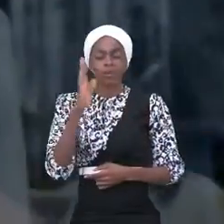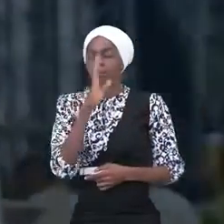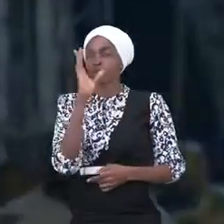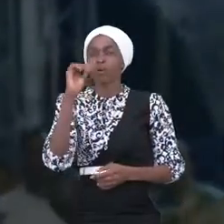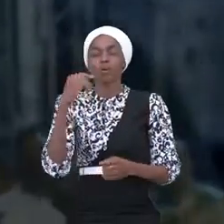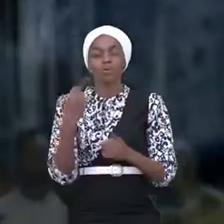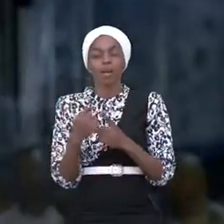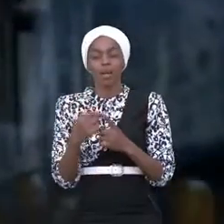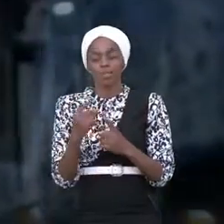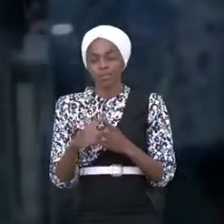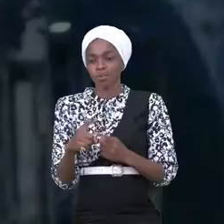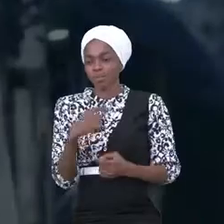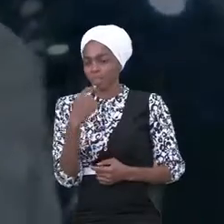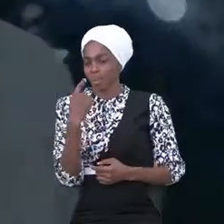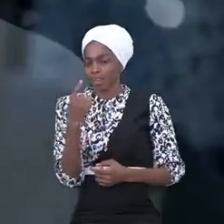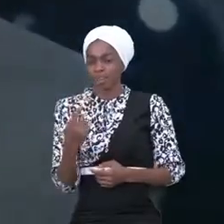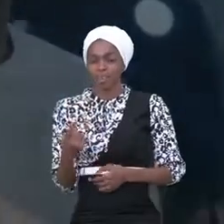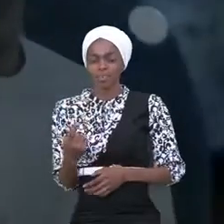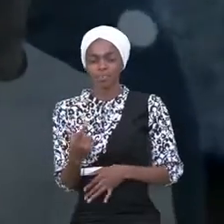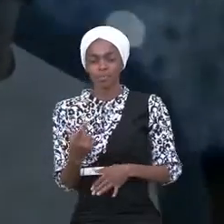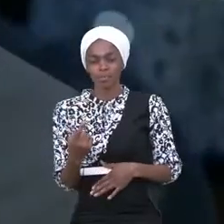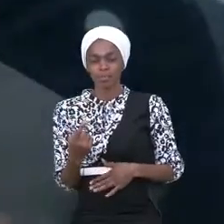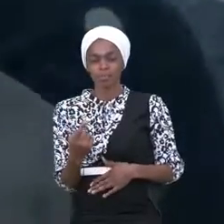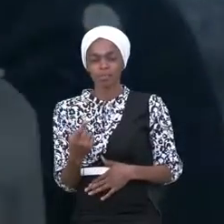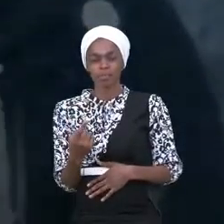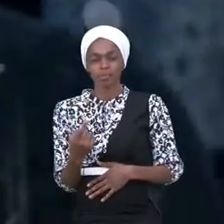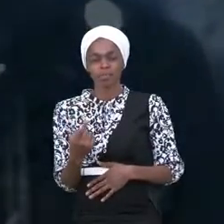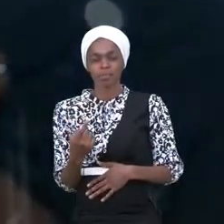there'll be no words to say.